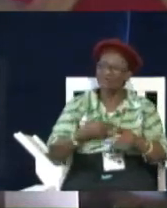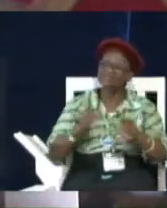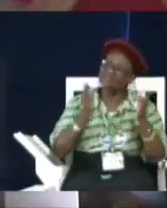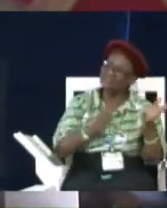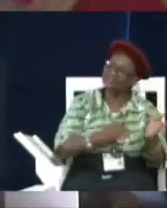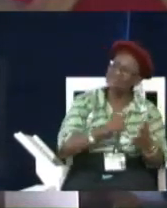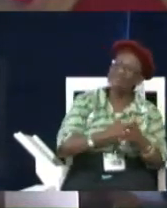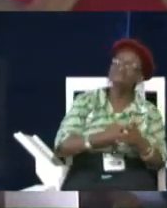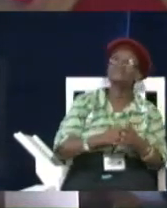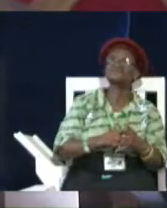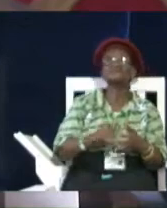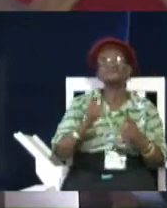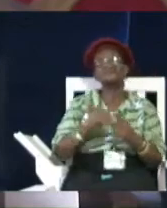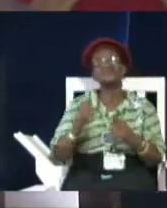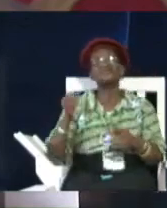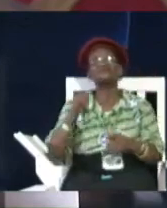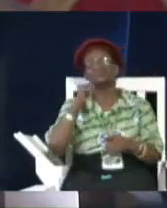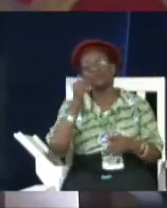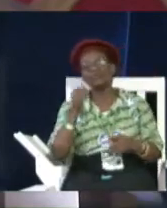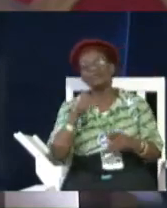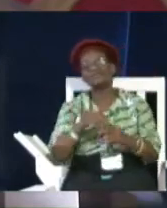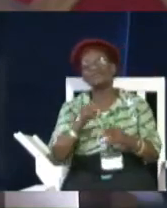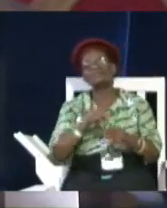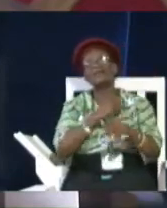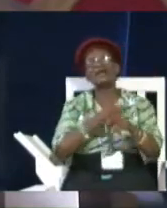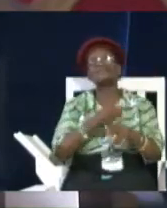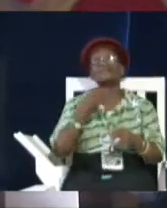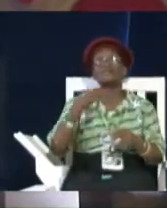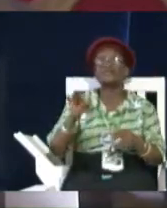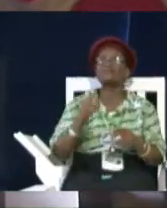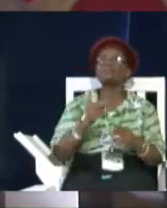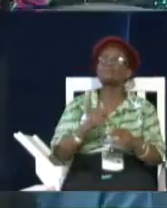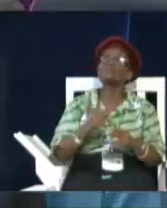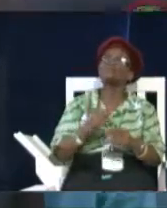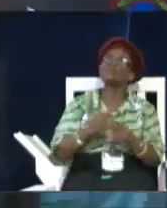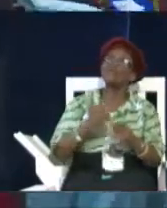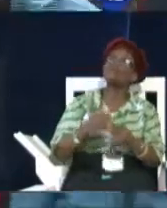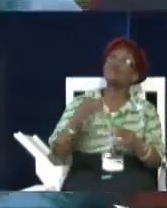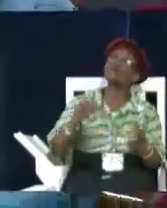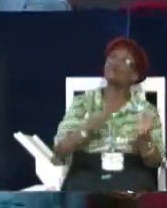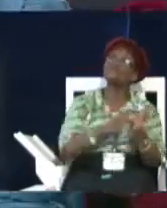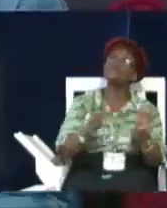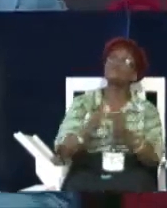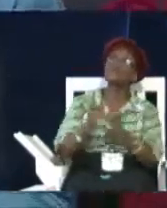In the mighty name of Jesus Christ, every day it will get better.